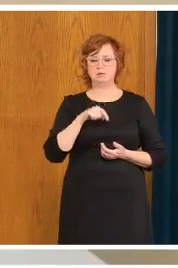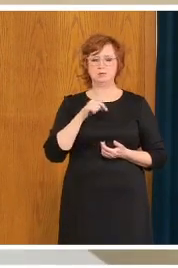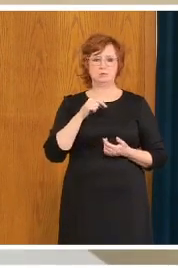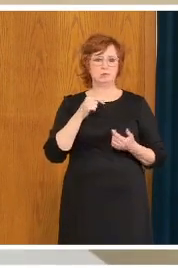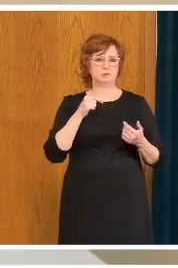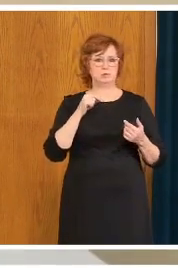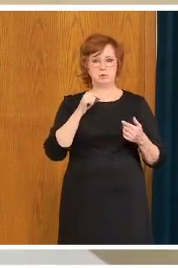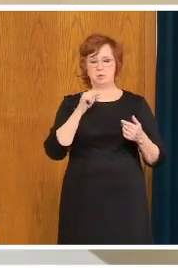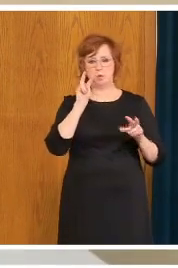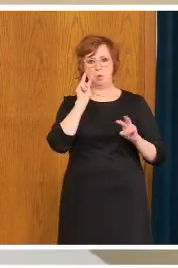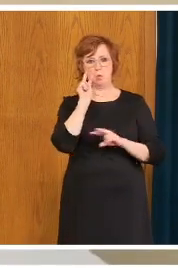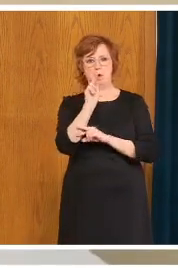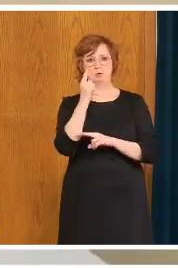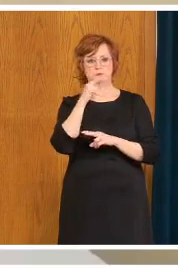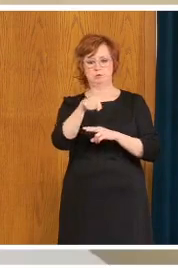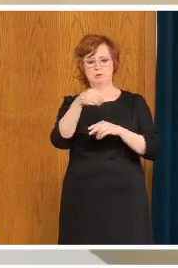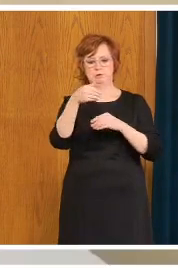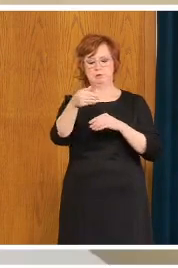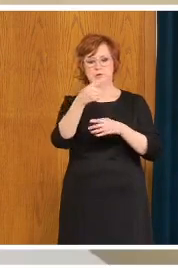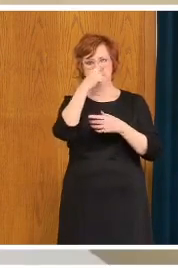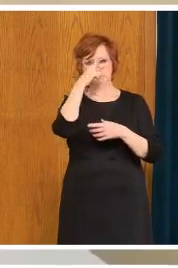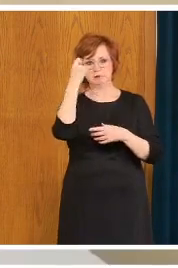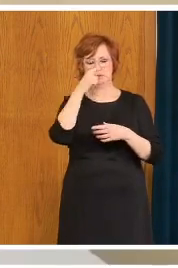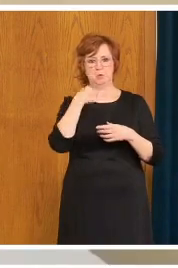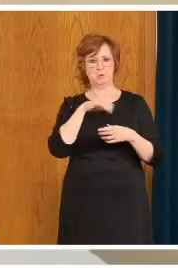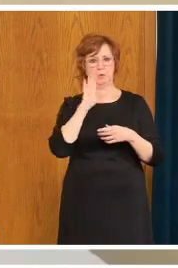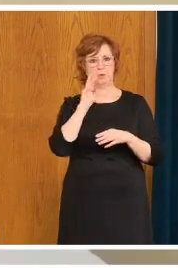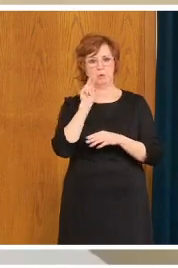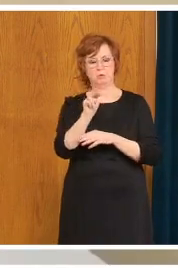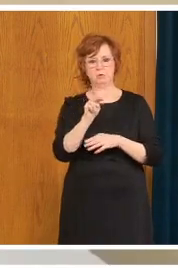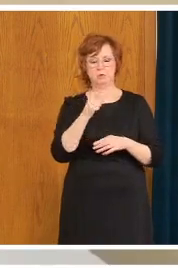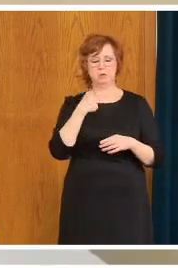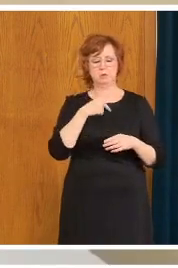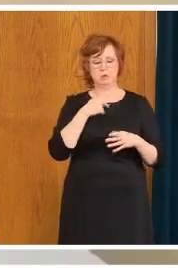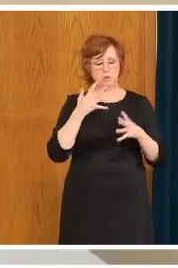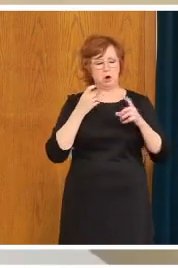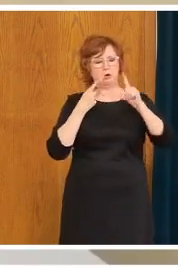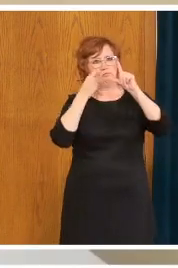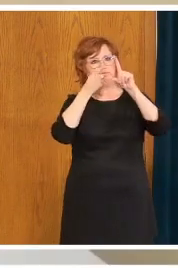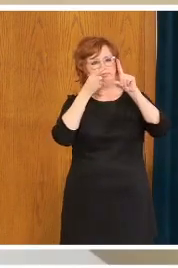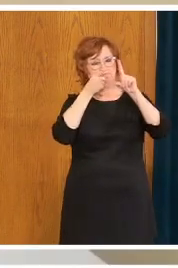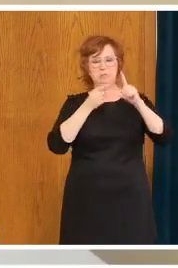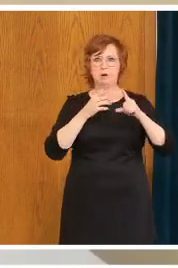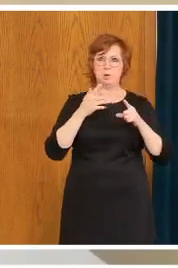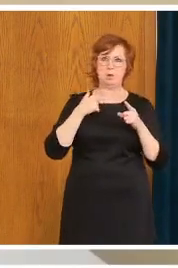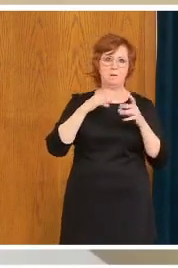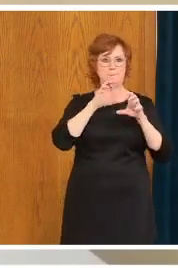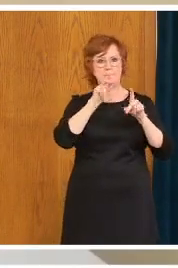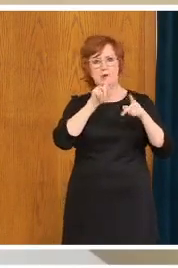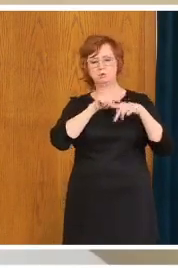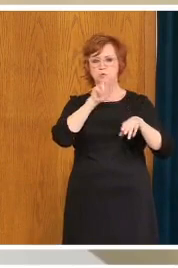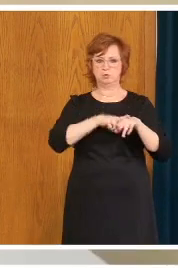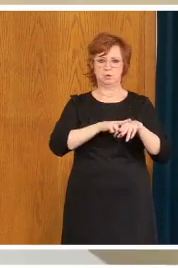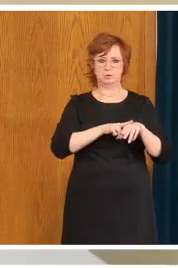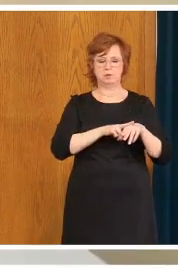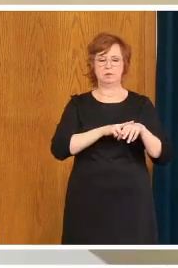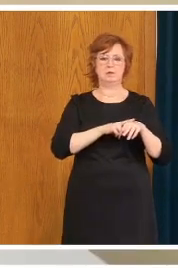that is really the goal, that we want to start going back to life as normal as quickly but as safely as we